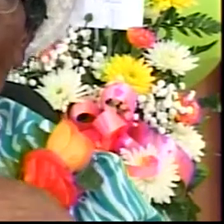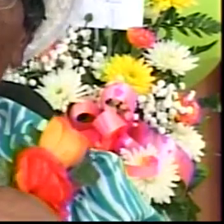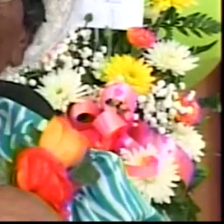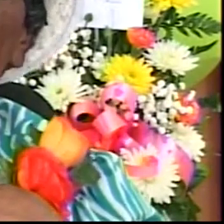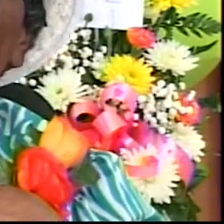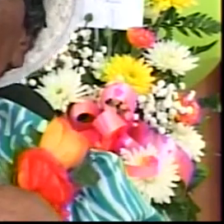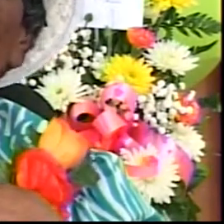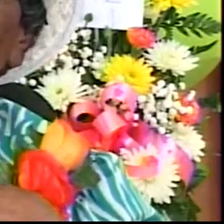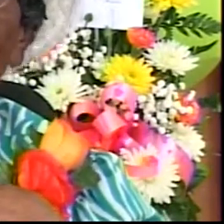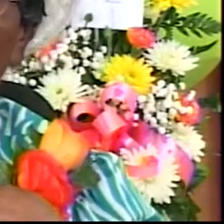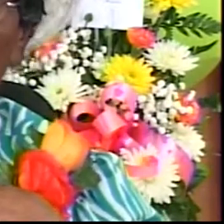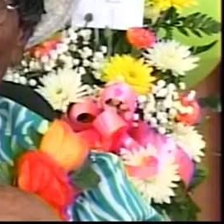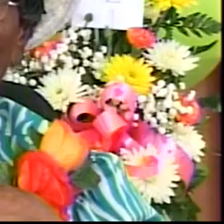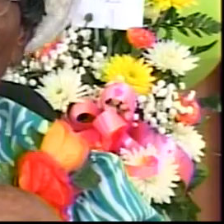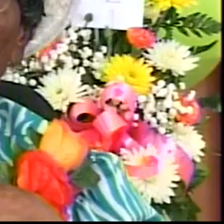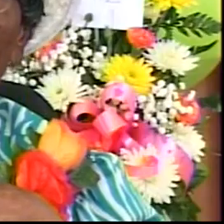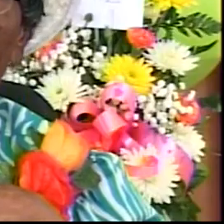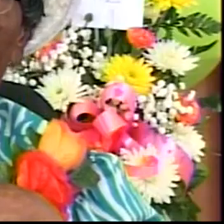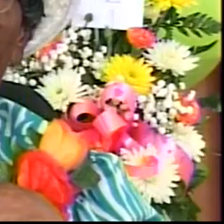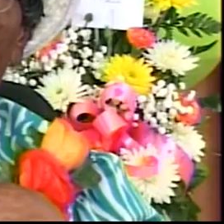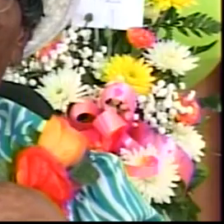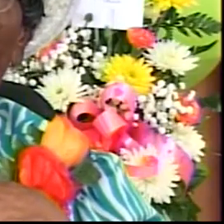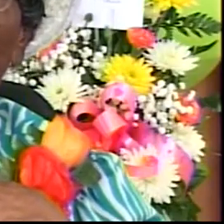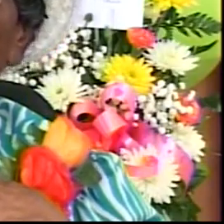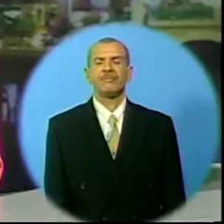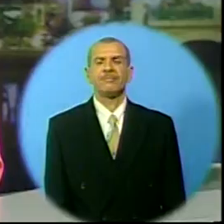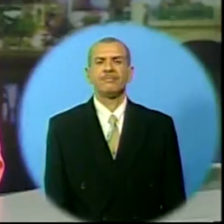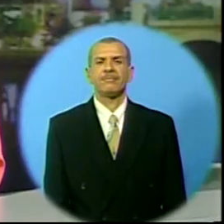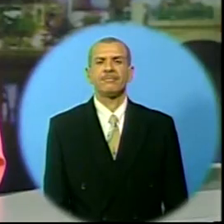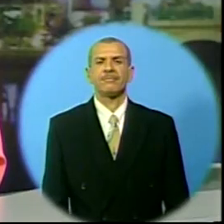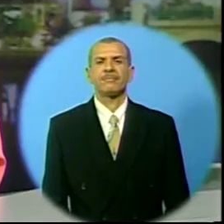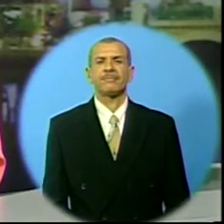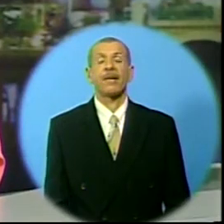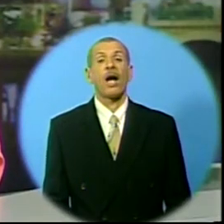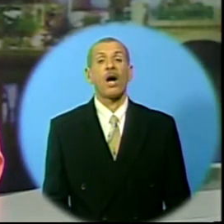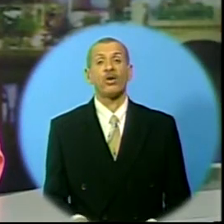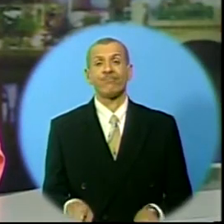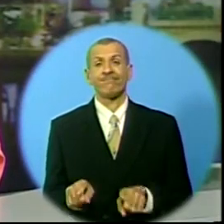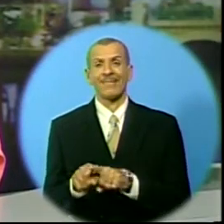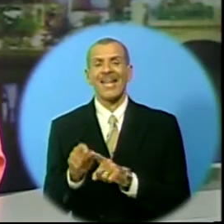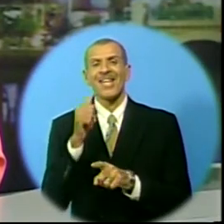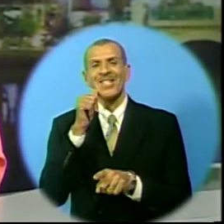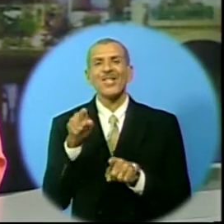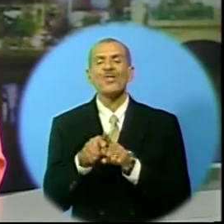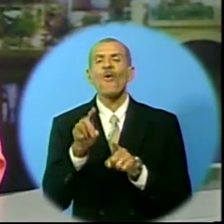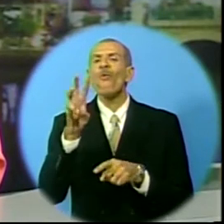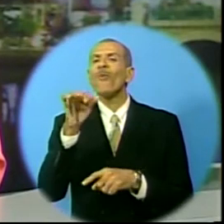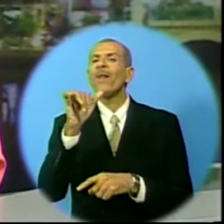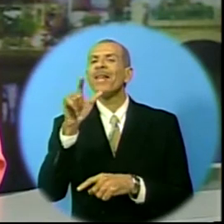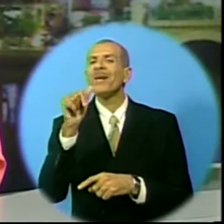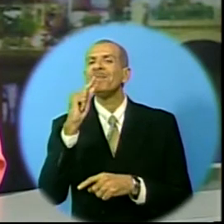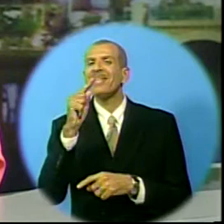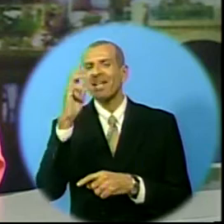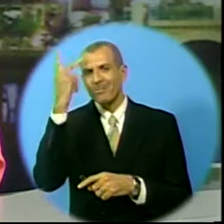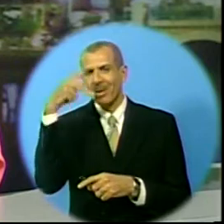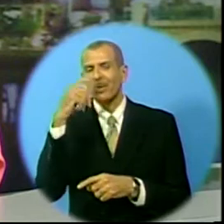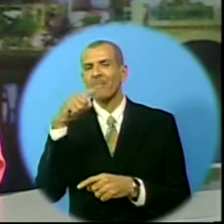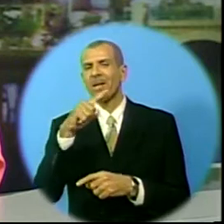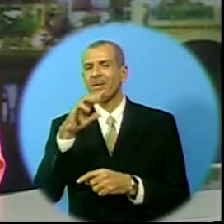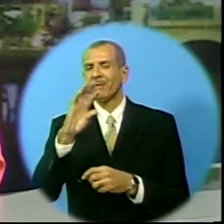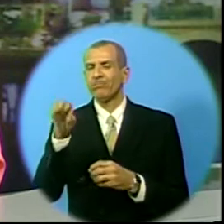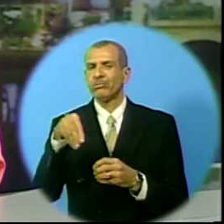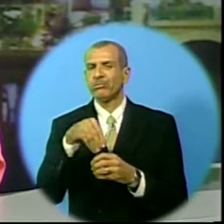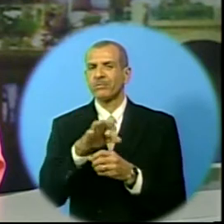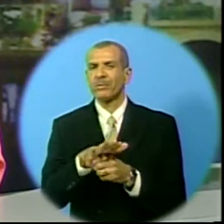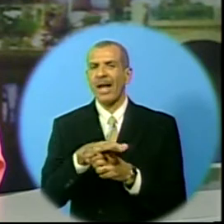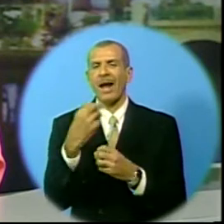old lady here where I am. In addition, Sister Williams says parents need to instill an attitude